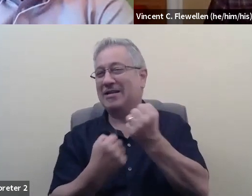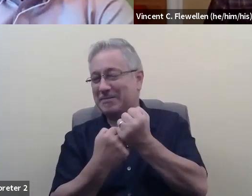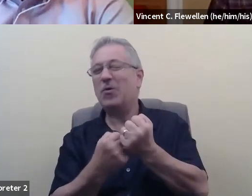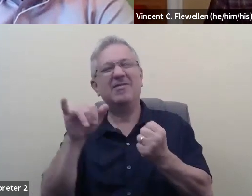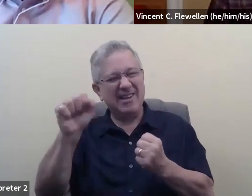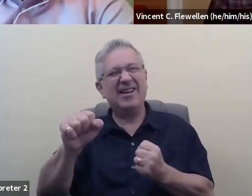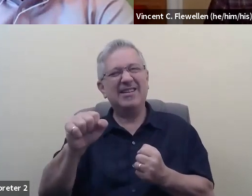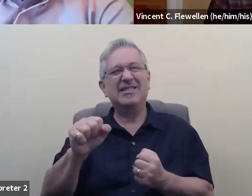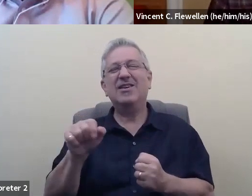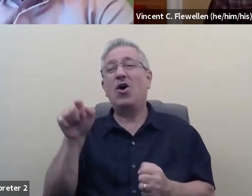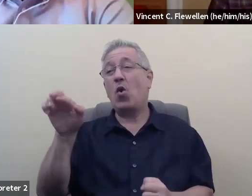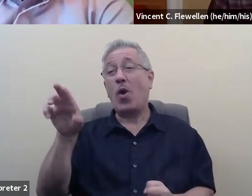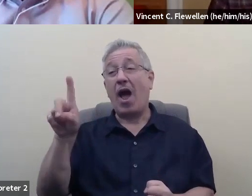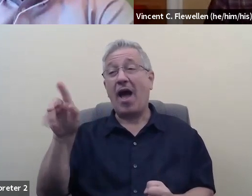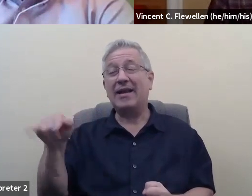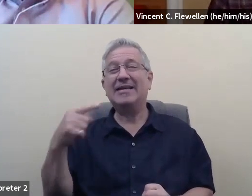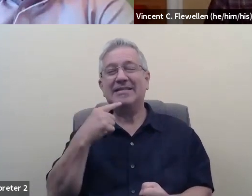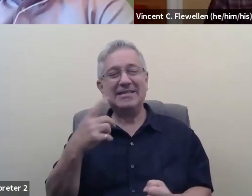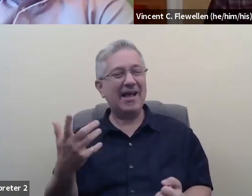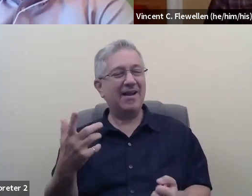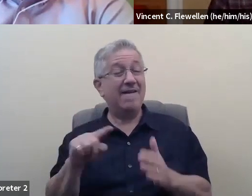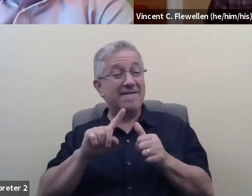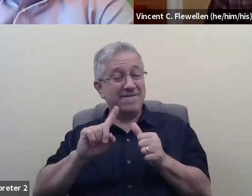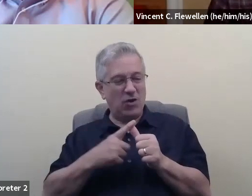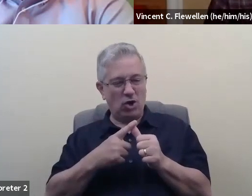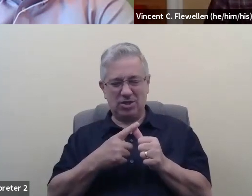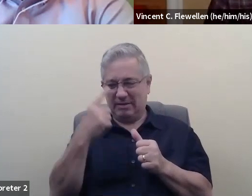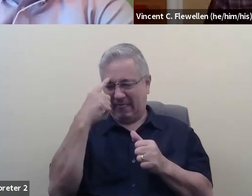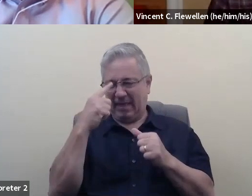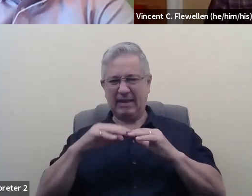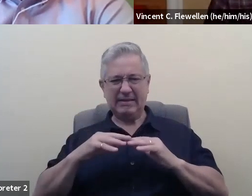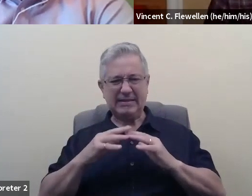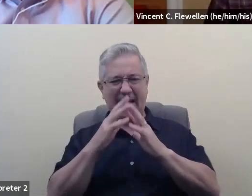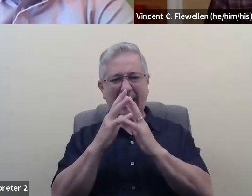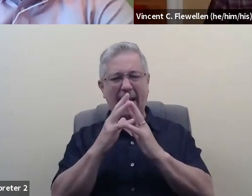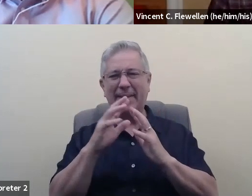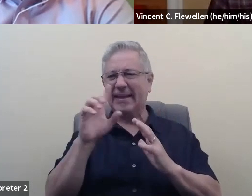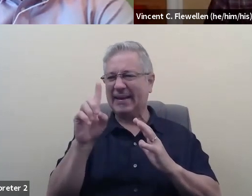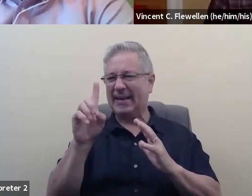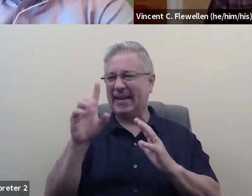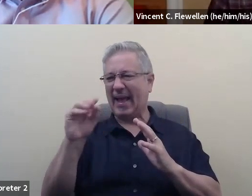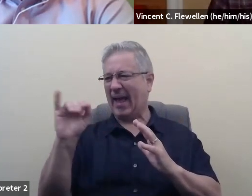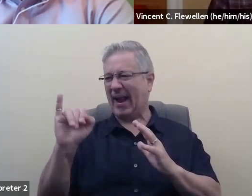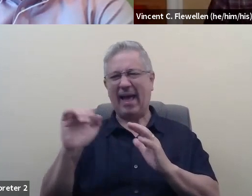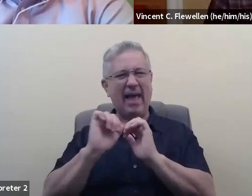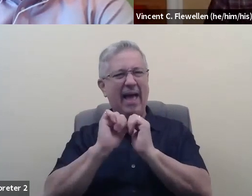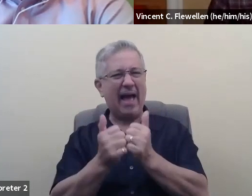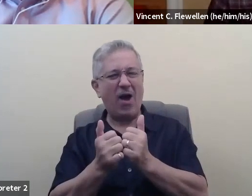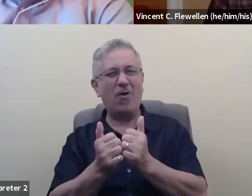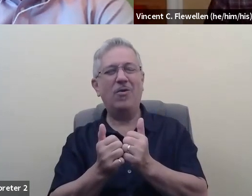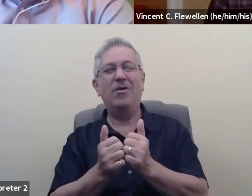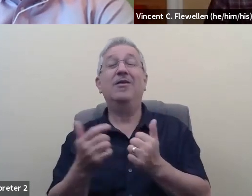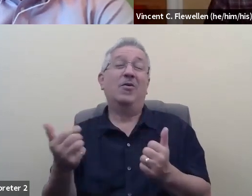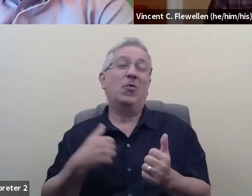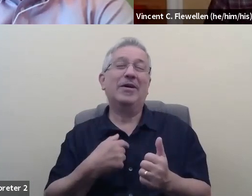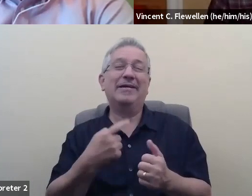company that said, how do I get started in DNI? That's what I would say is DE&I needs to be in your DNA.